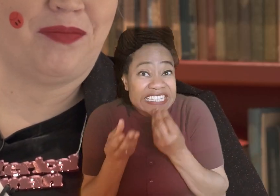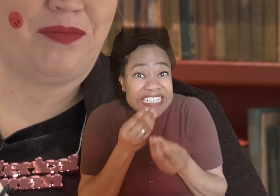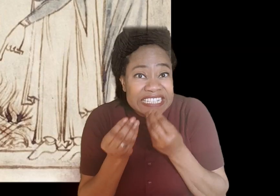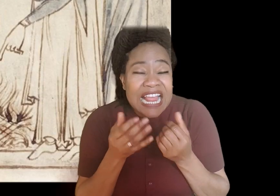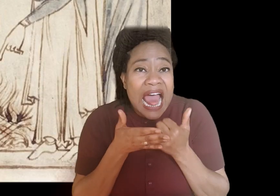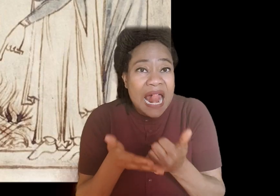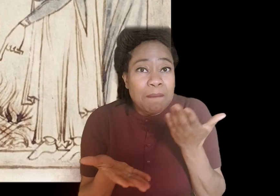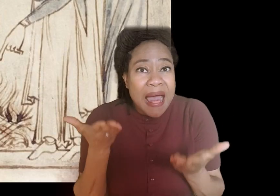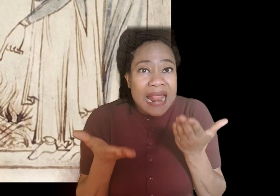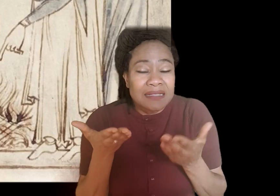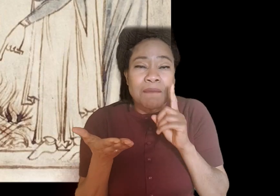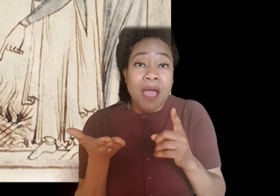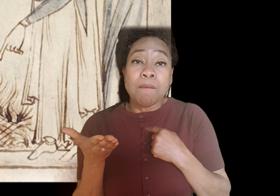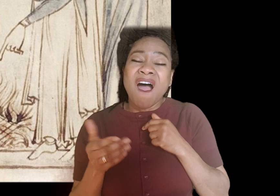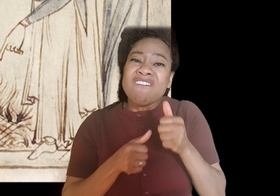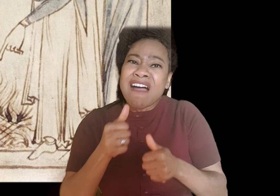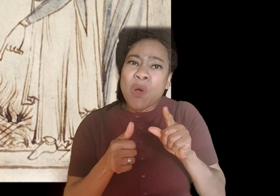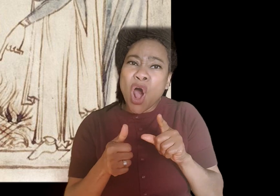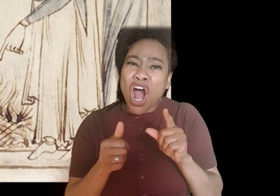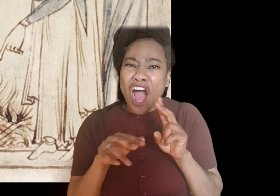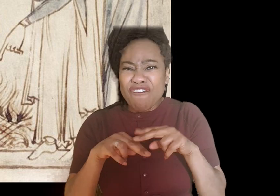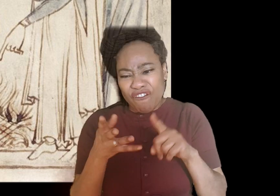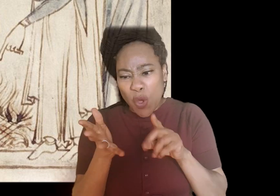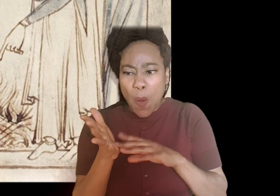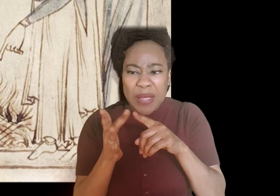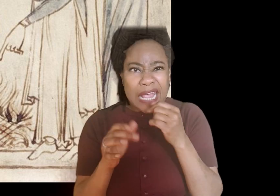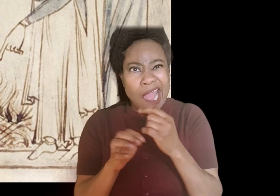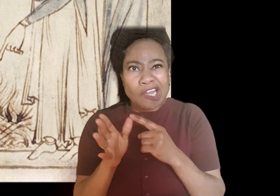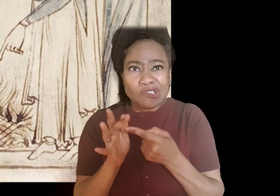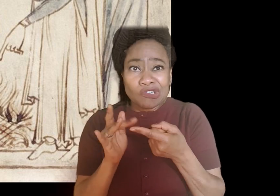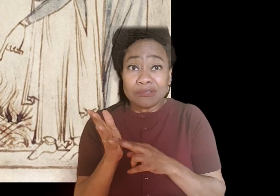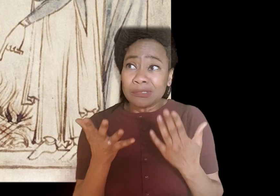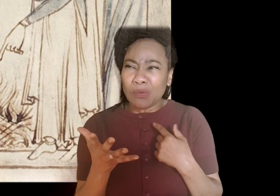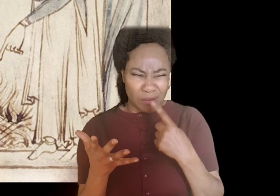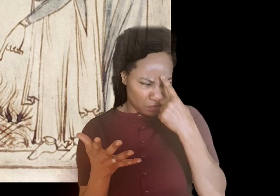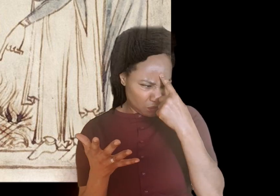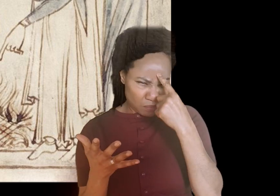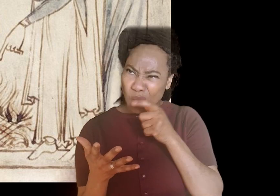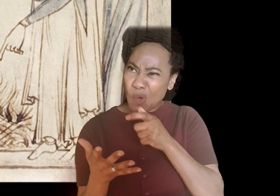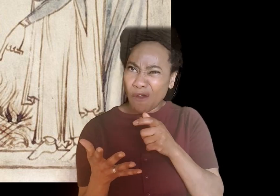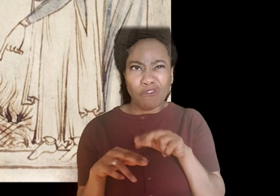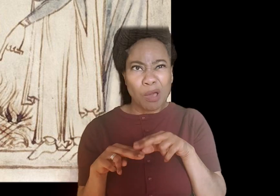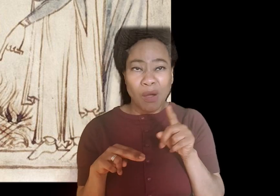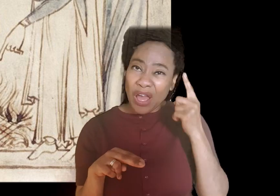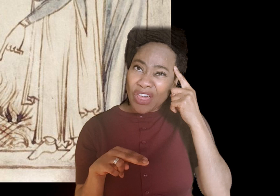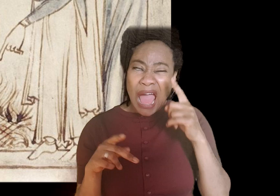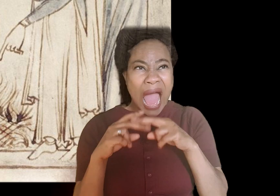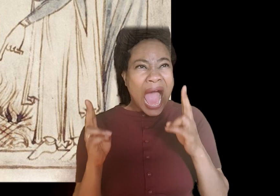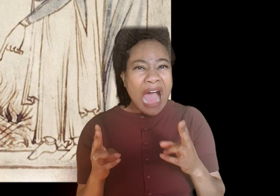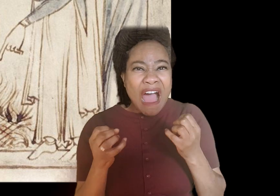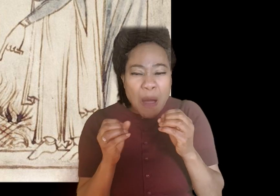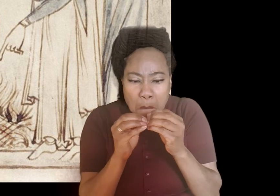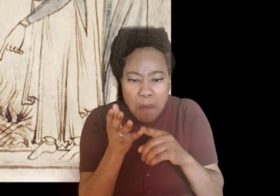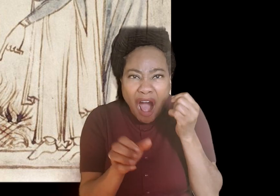fumigation. Today, if we hear the word fumigation, I think most of us are going to think about bug bombs and those